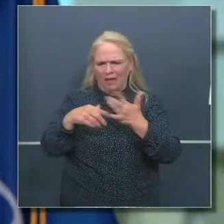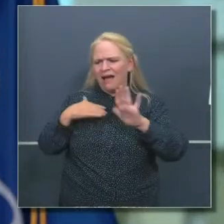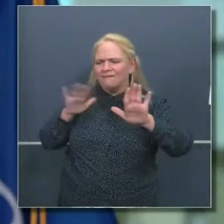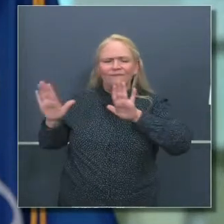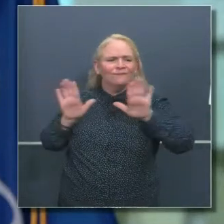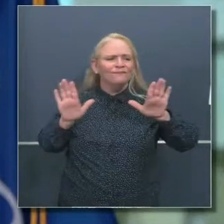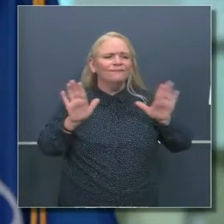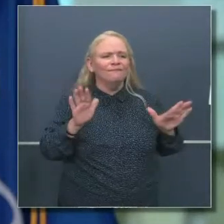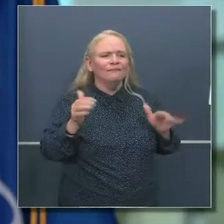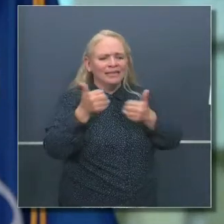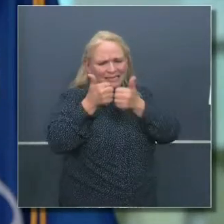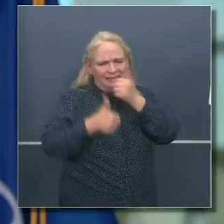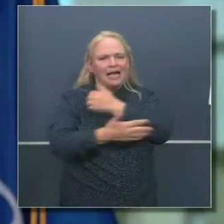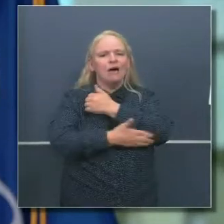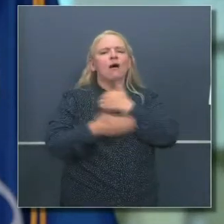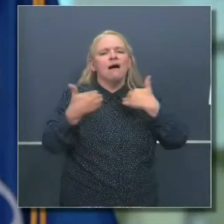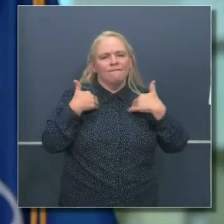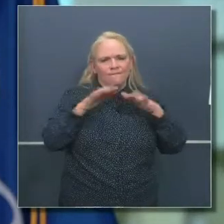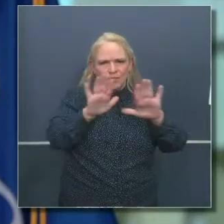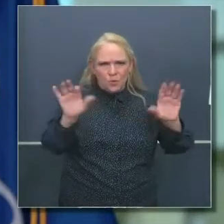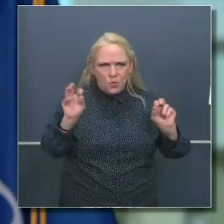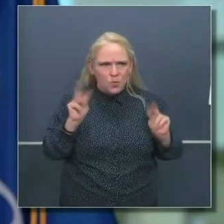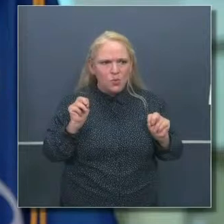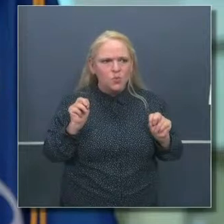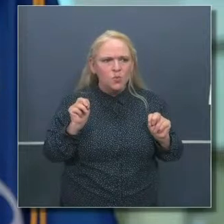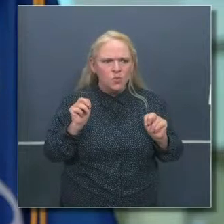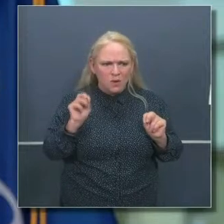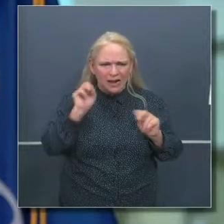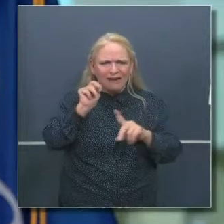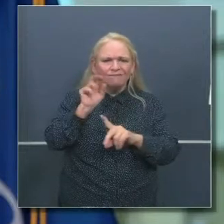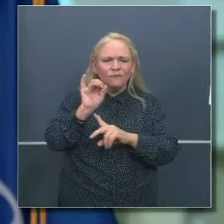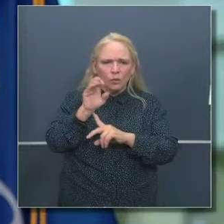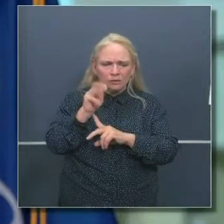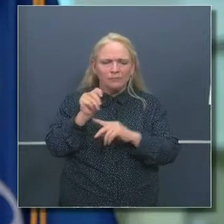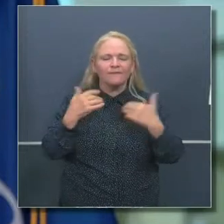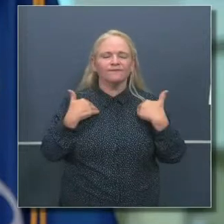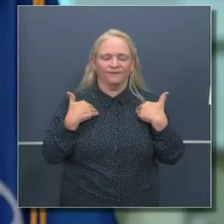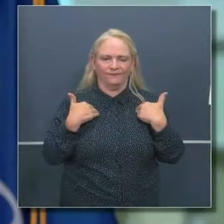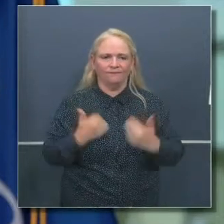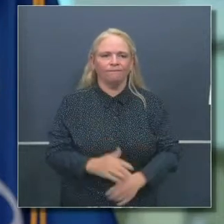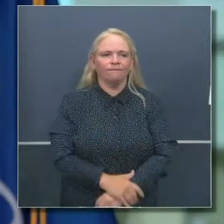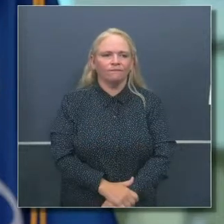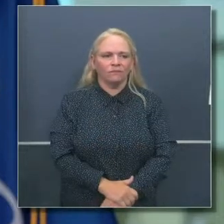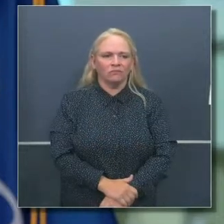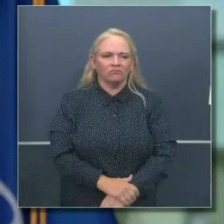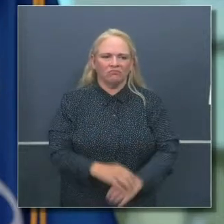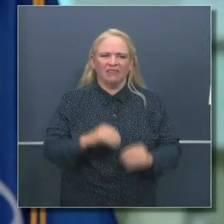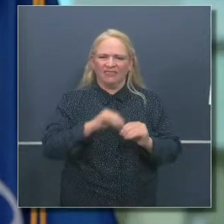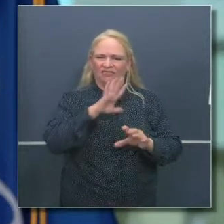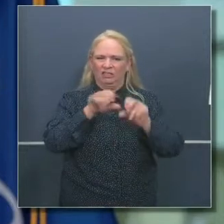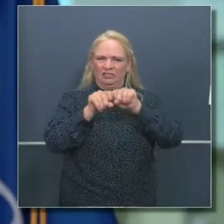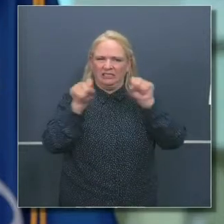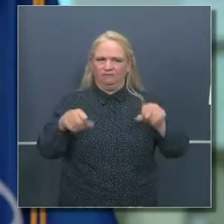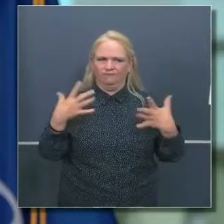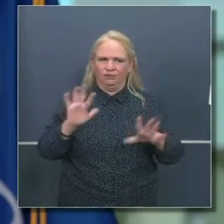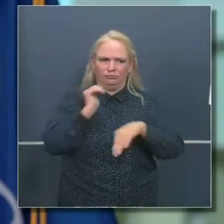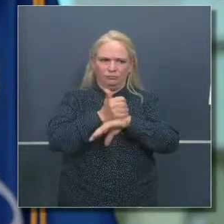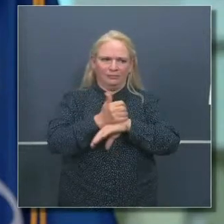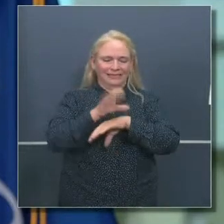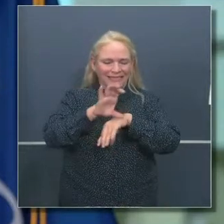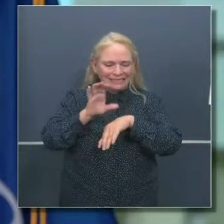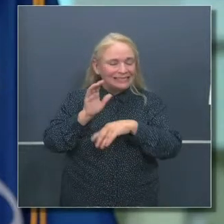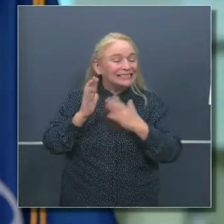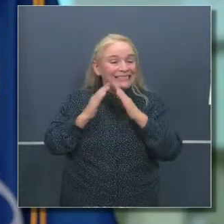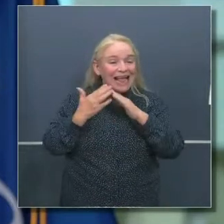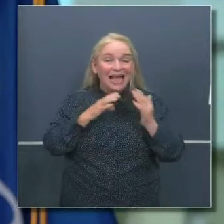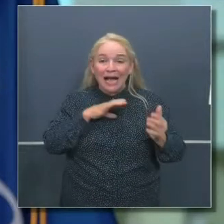consternation, critique, and concern. Many of the enforcement mechanisms that reside within cities reside within city councils,